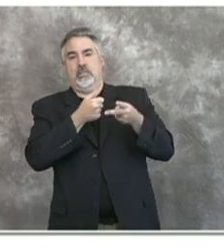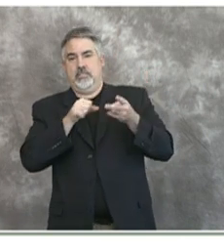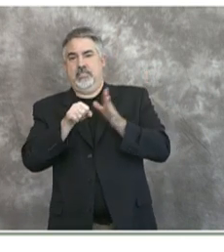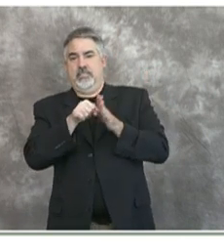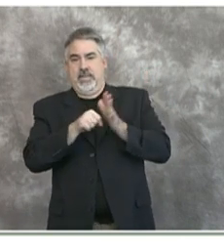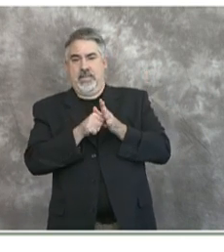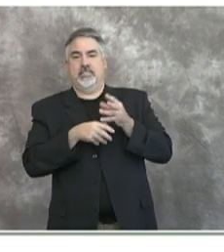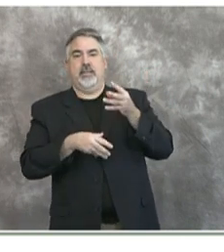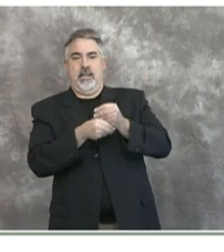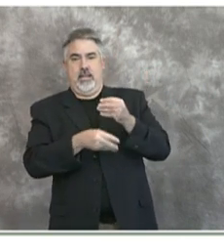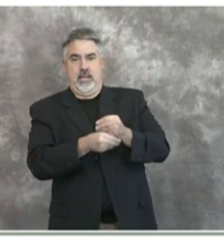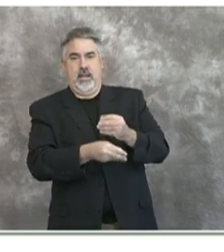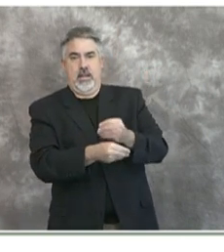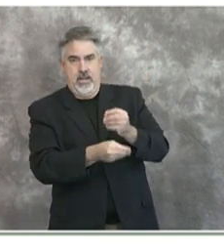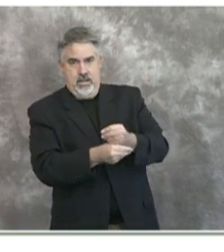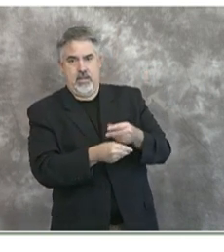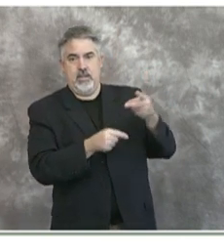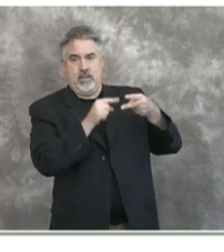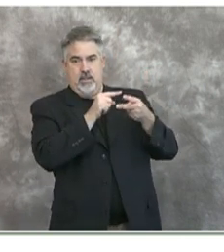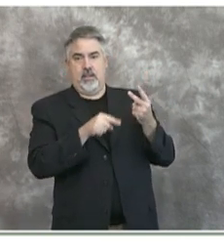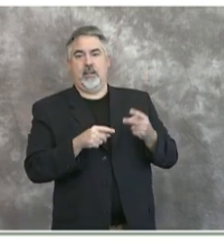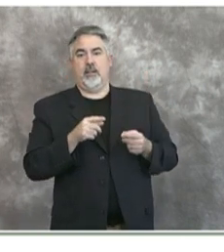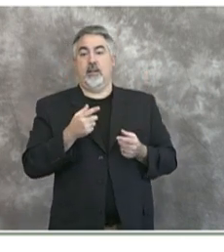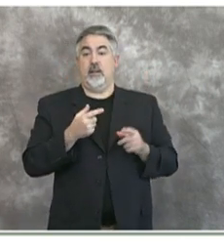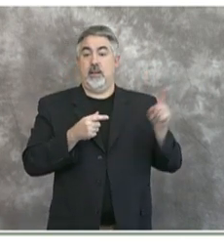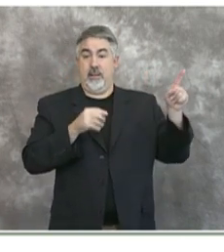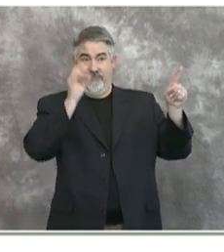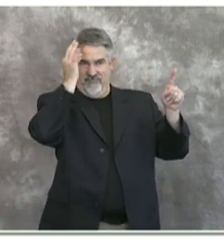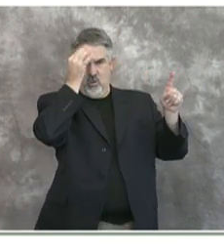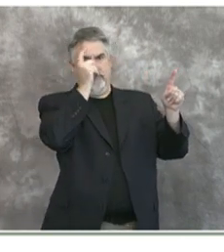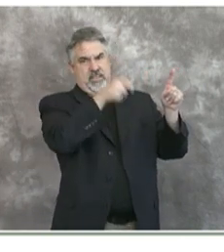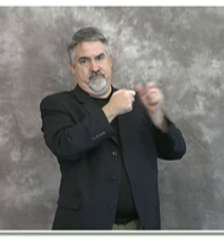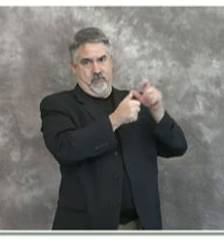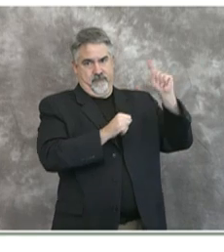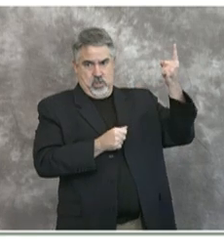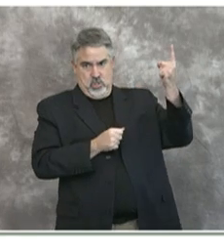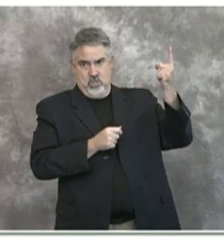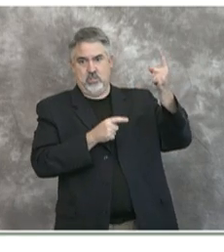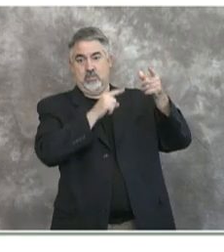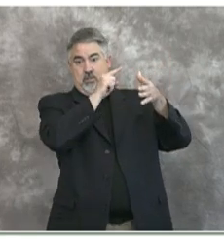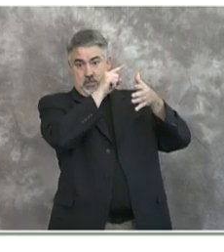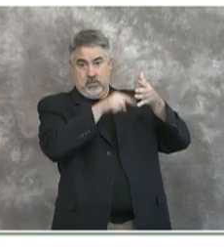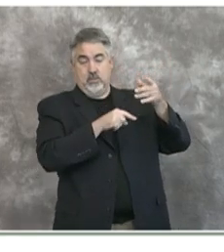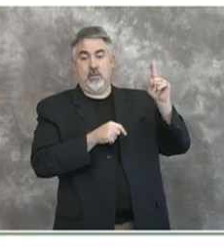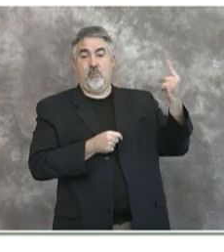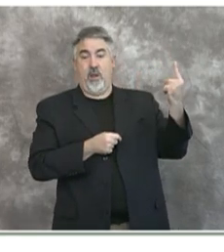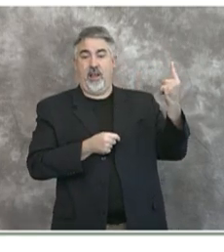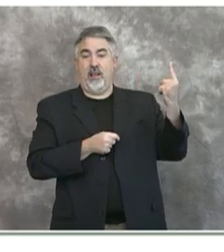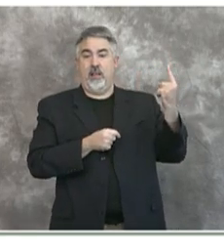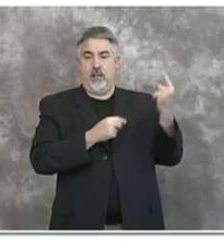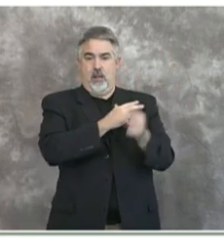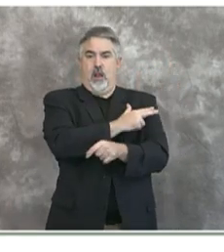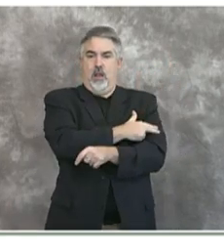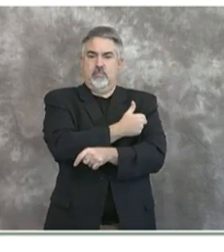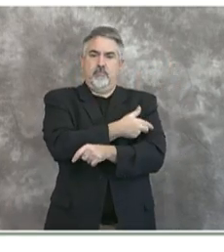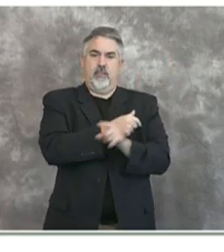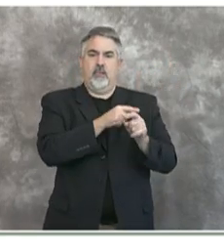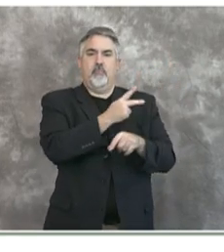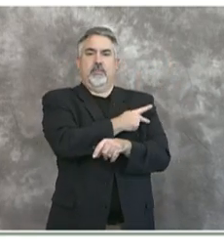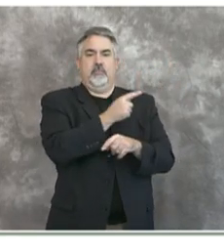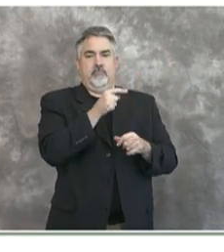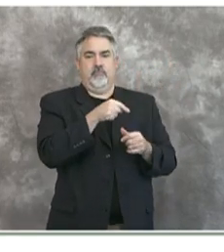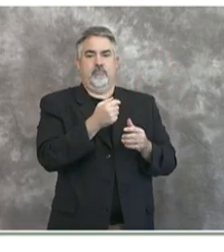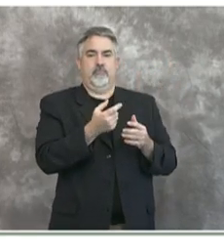just briefly go through the federal priorities. Priority 1 is hospitalized patients, and obviously they have symptoms.